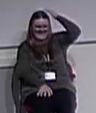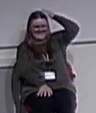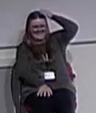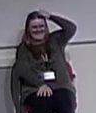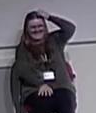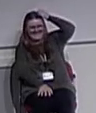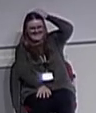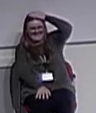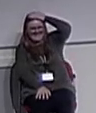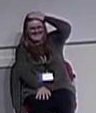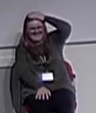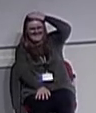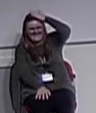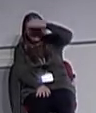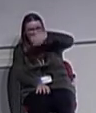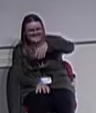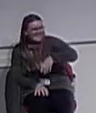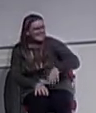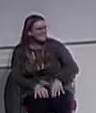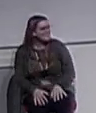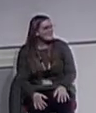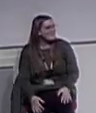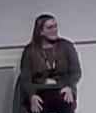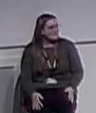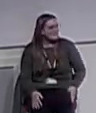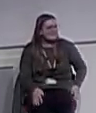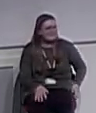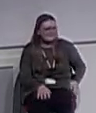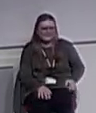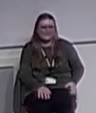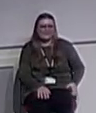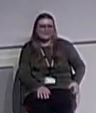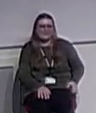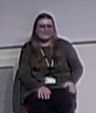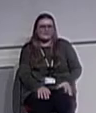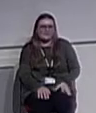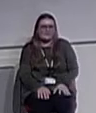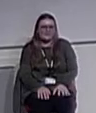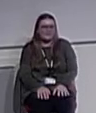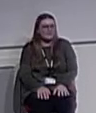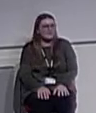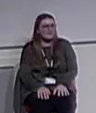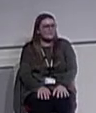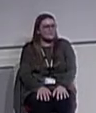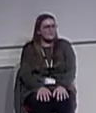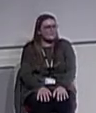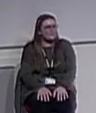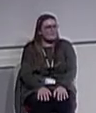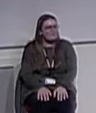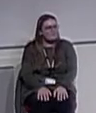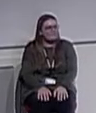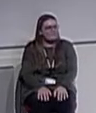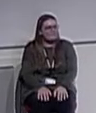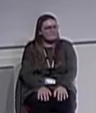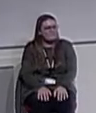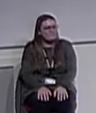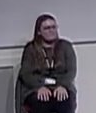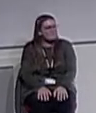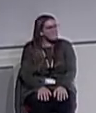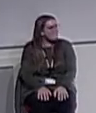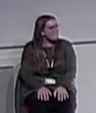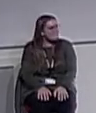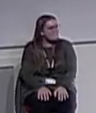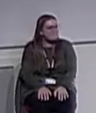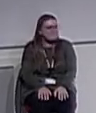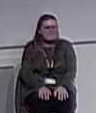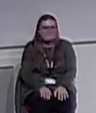a highlighter. You have probably given a biological sample for testing when visiting the doctor at some point in your life. For example, you may have